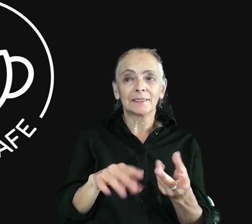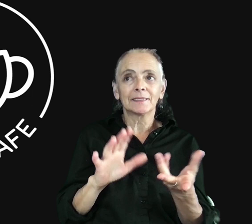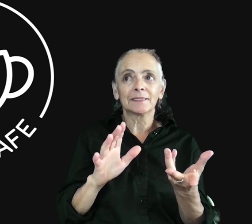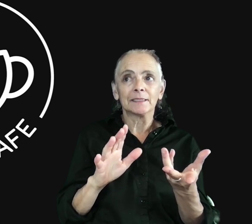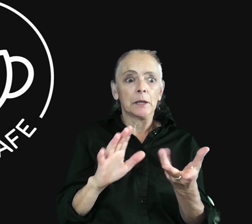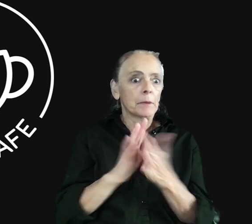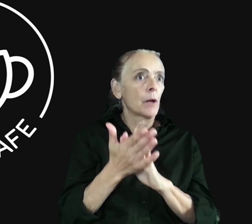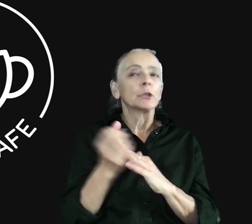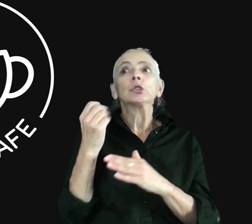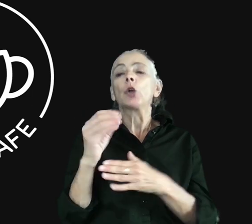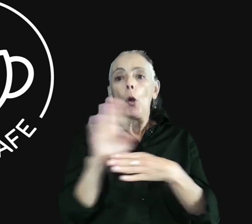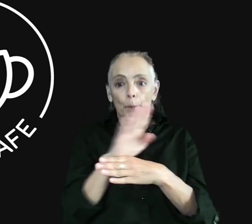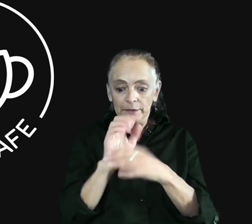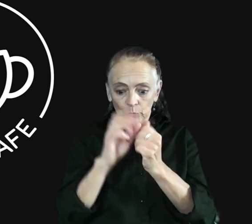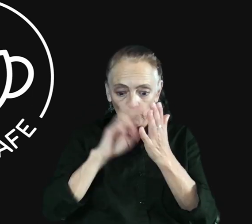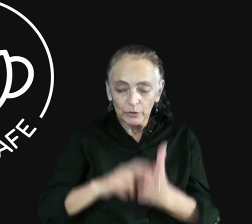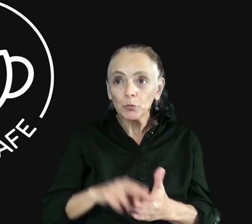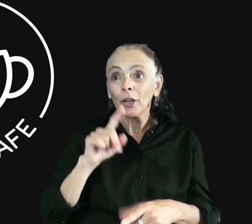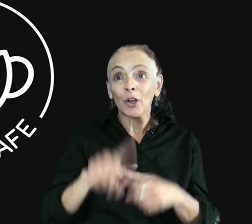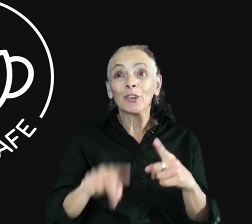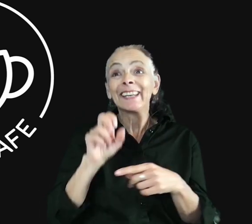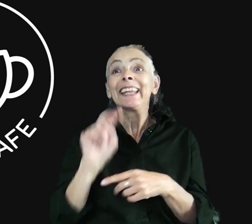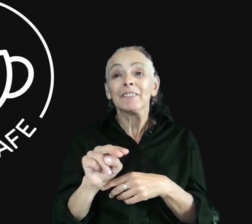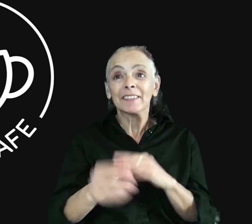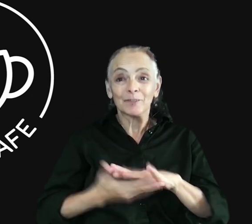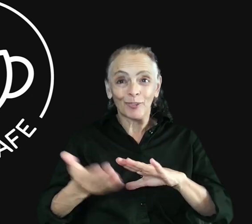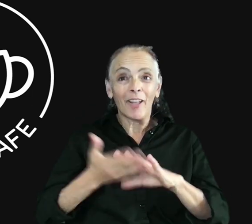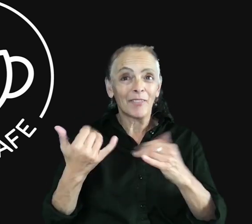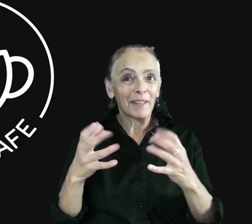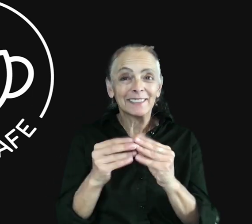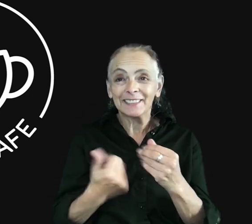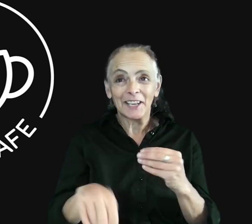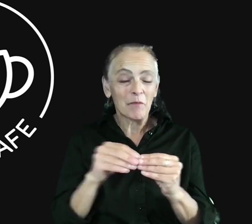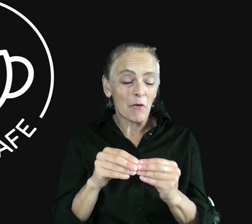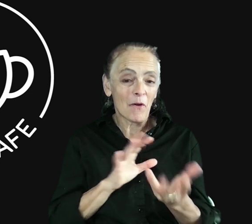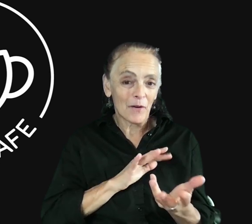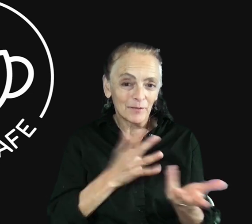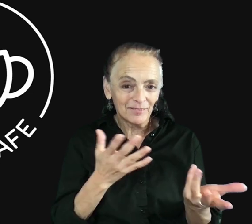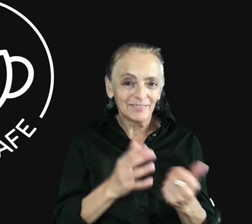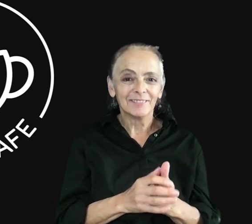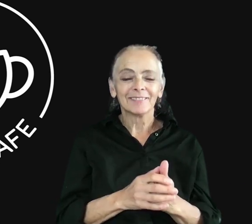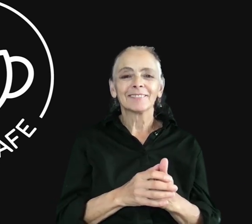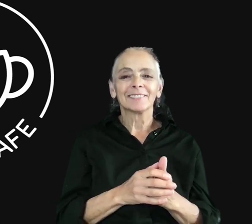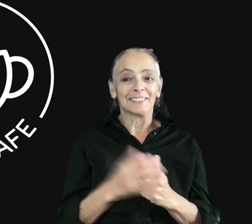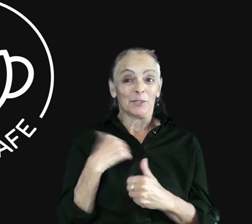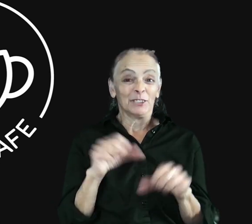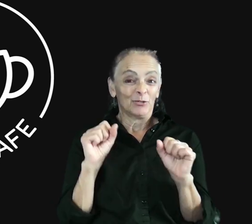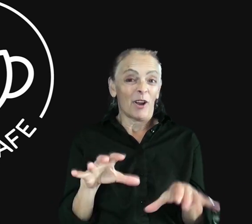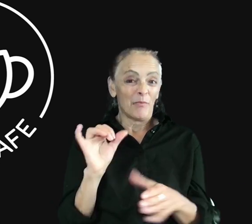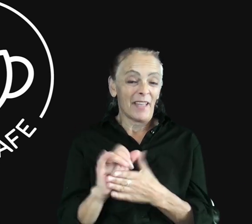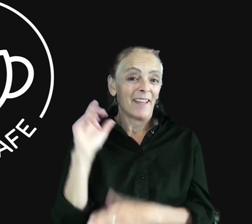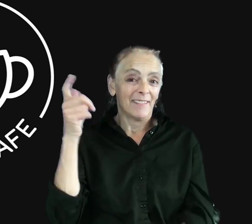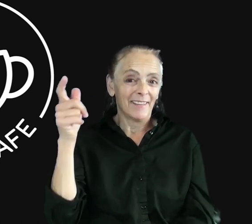so busy doing so much research we couldn't actually facilitate running the play sessions anymore we we did end up dropping them at some